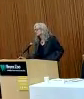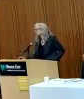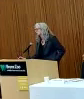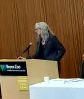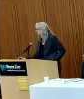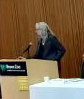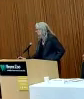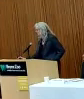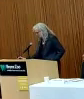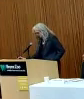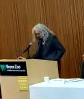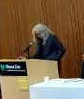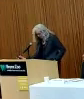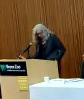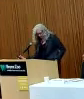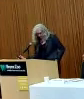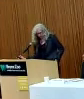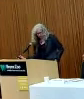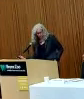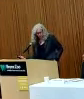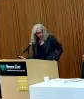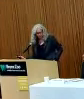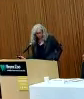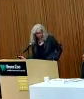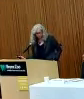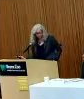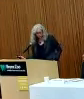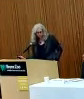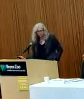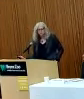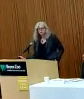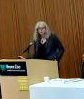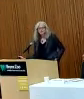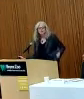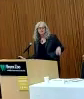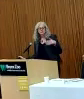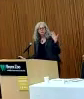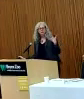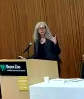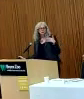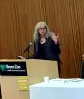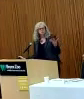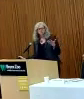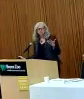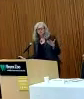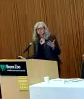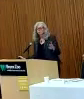of State to address discrimination um through with real estate brokers we have an expanding and sort of um you